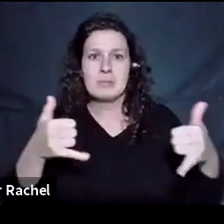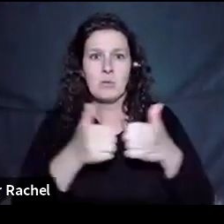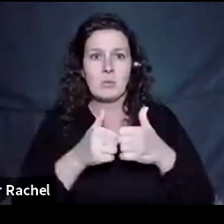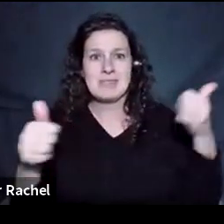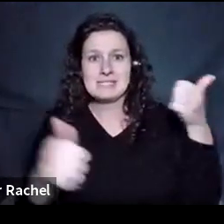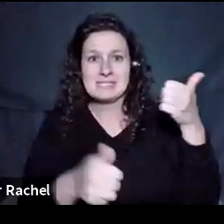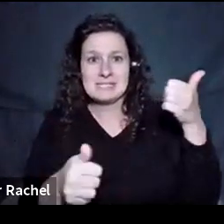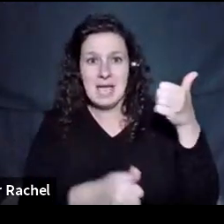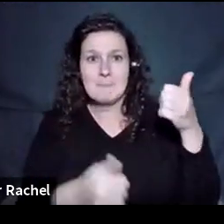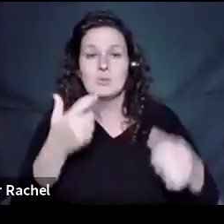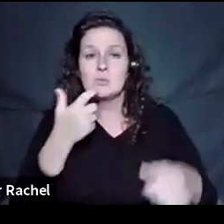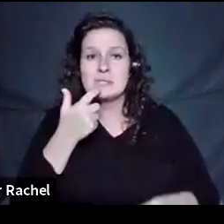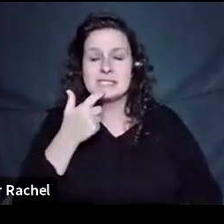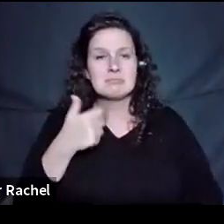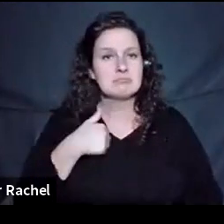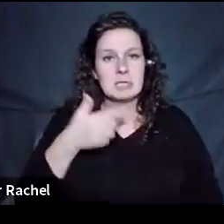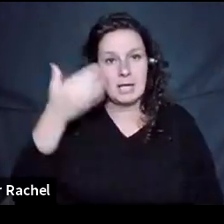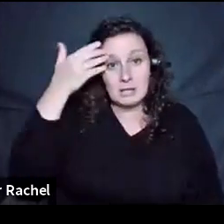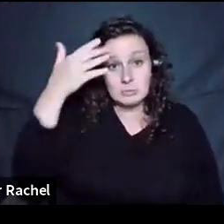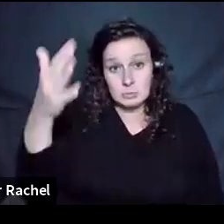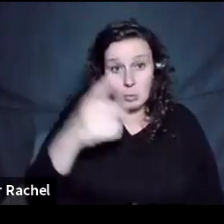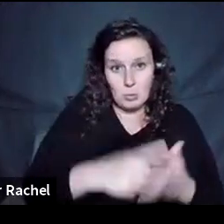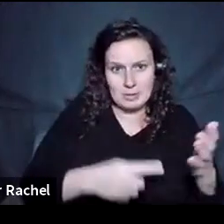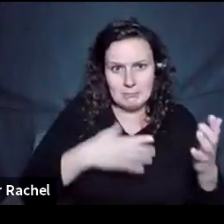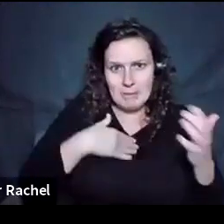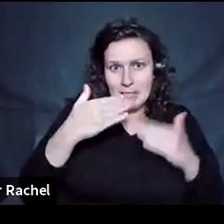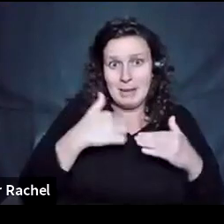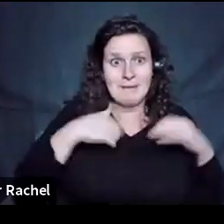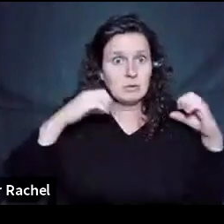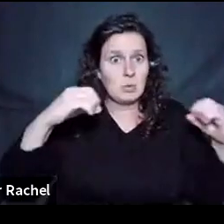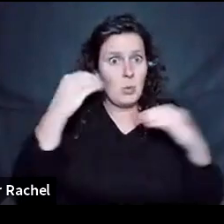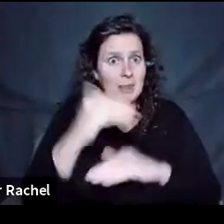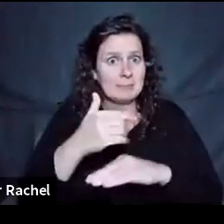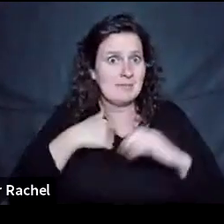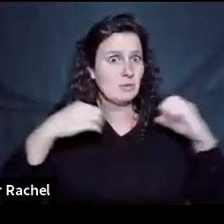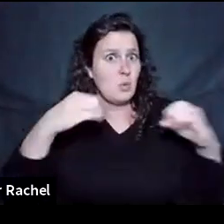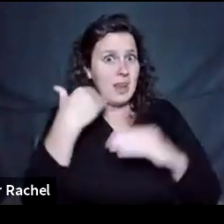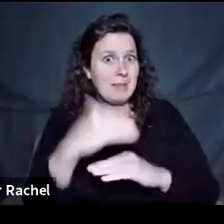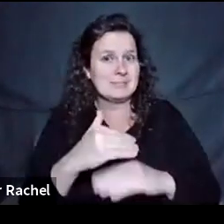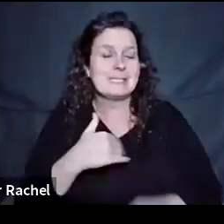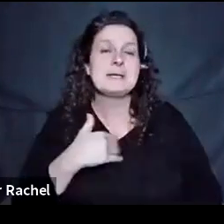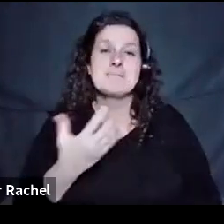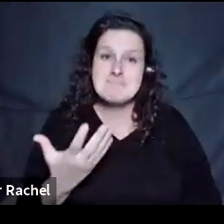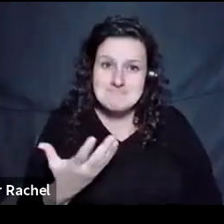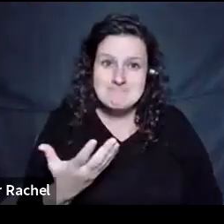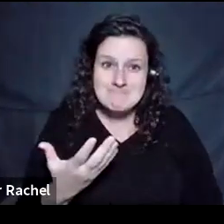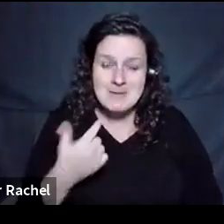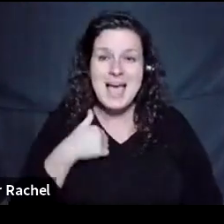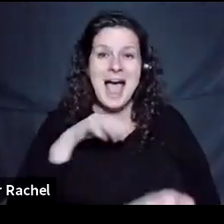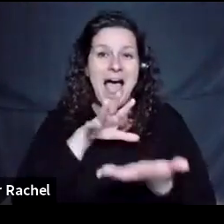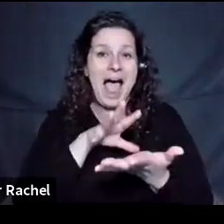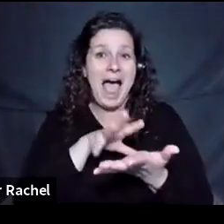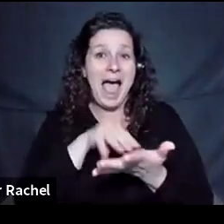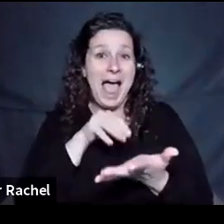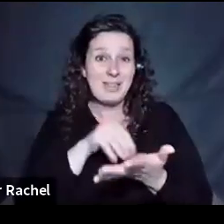said, I don't know what my limit, or I have no limits. I learned that